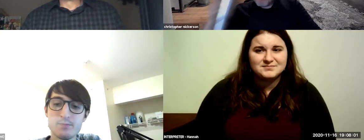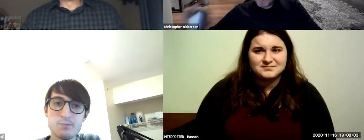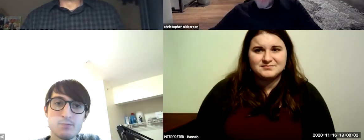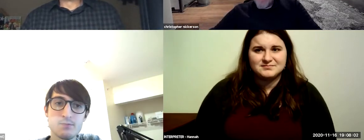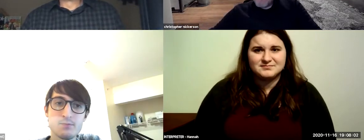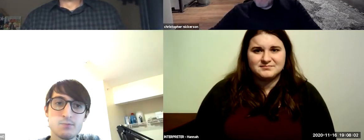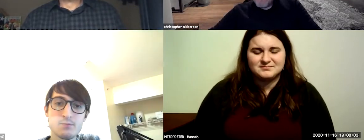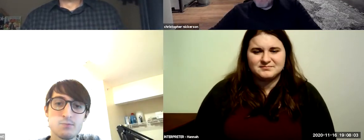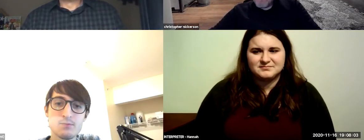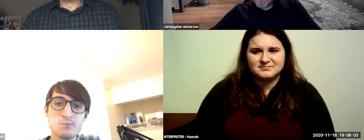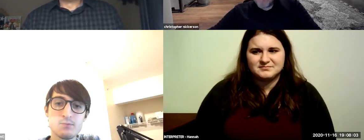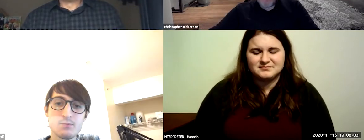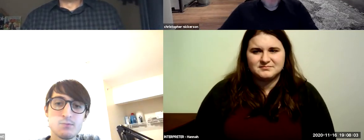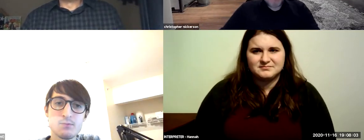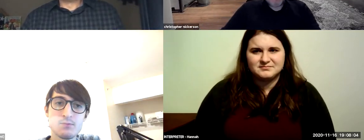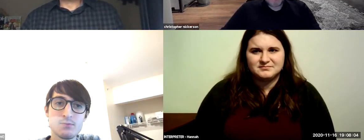right. So